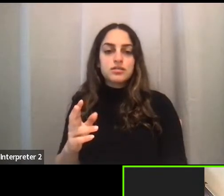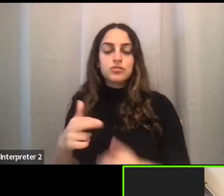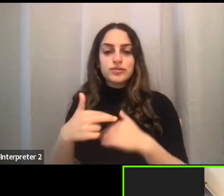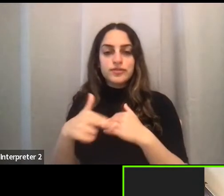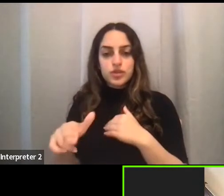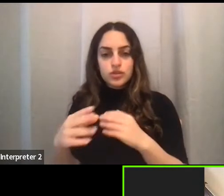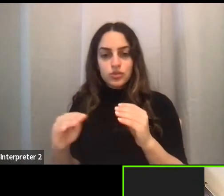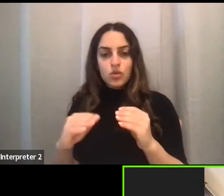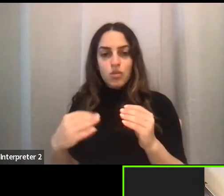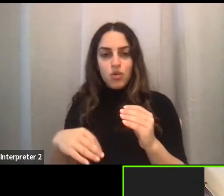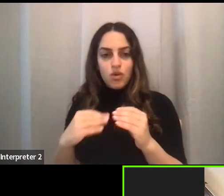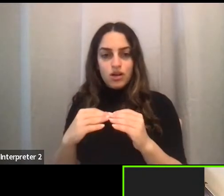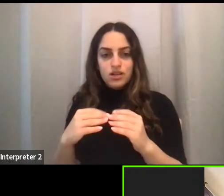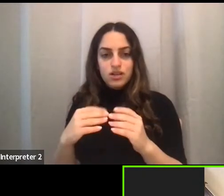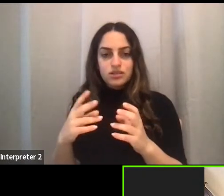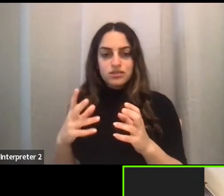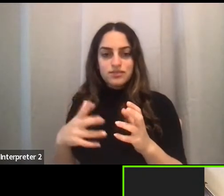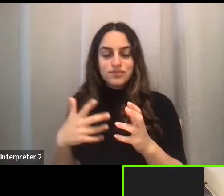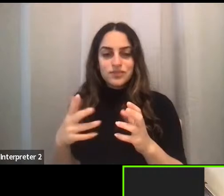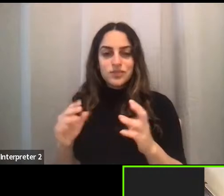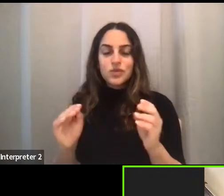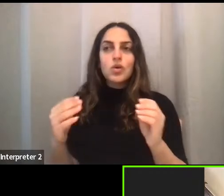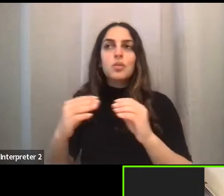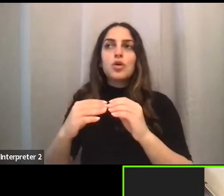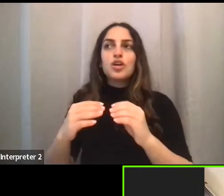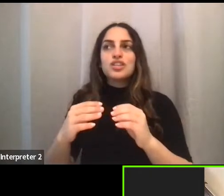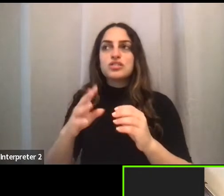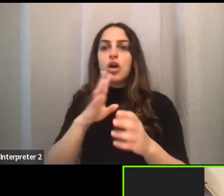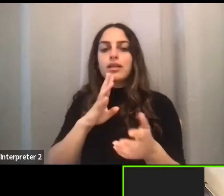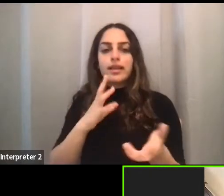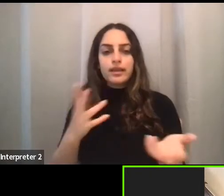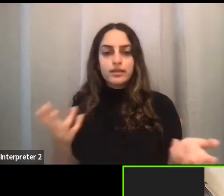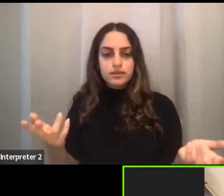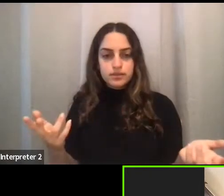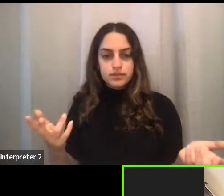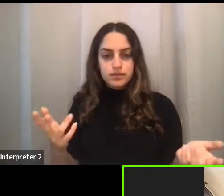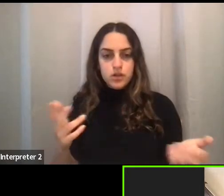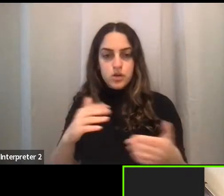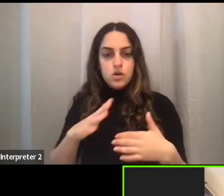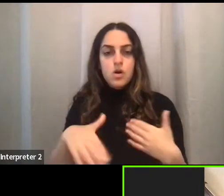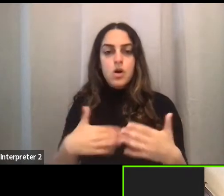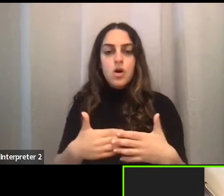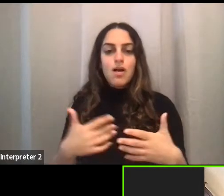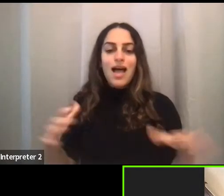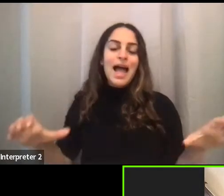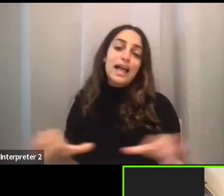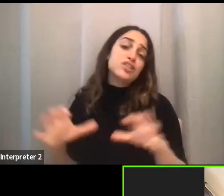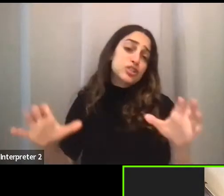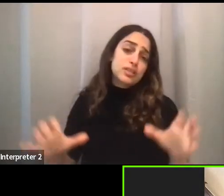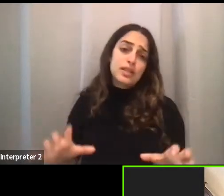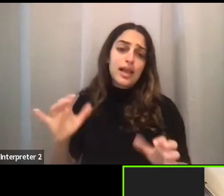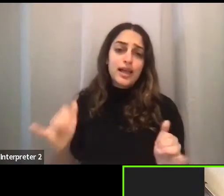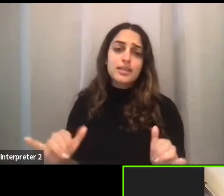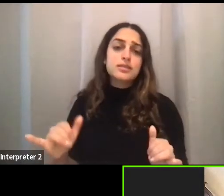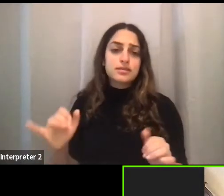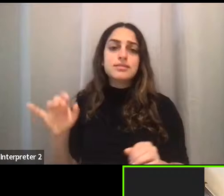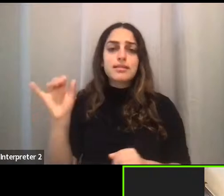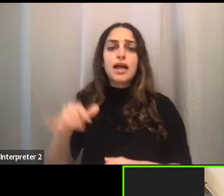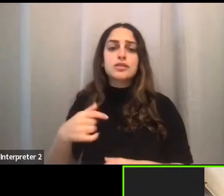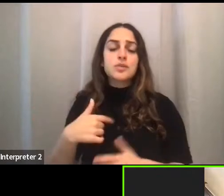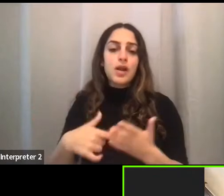more no more no more talking all action is basically what i really want to end this with